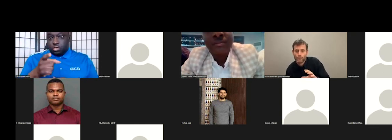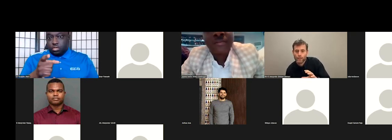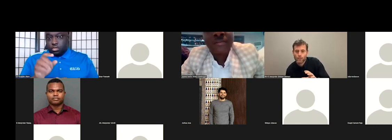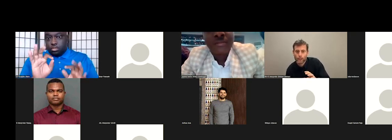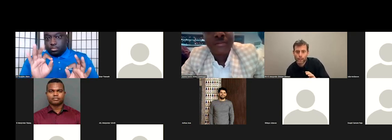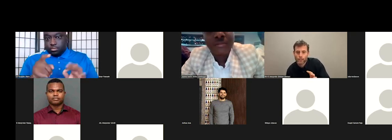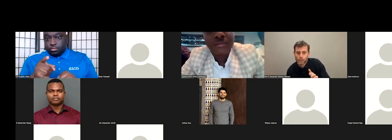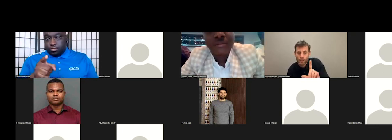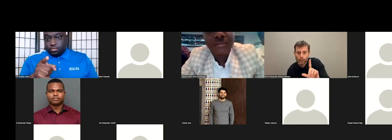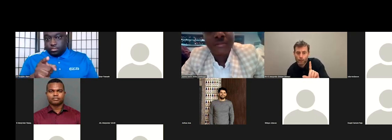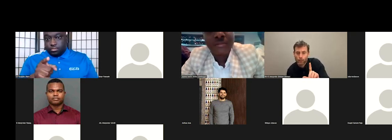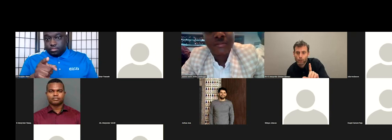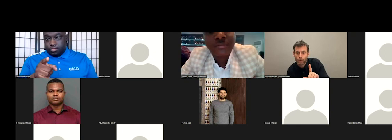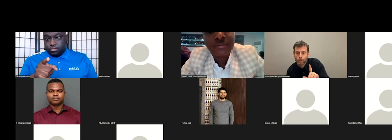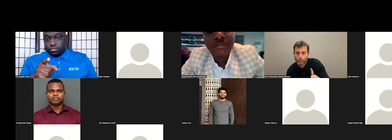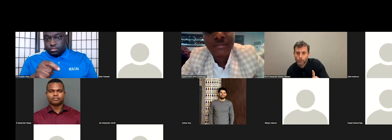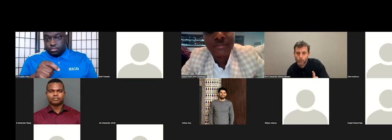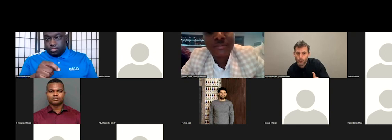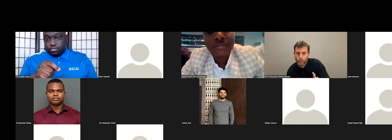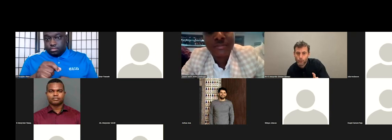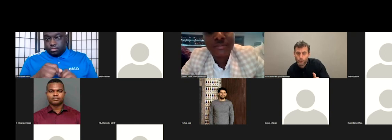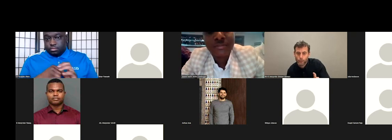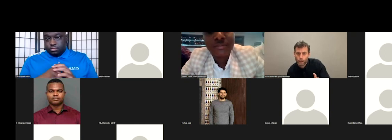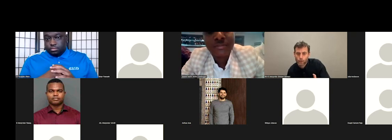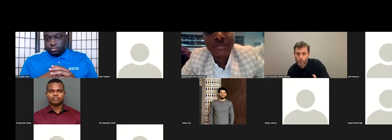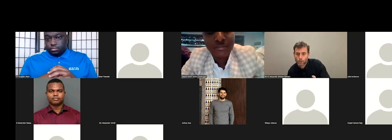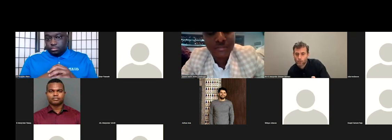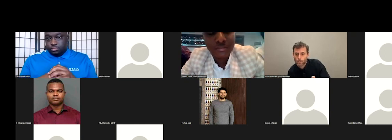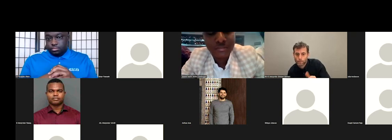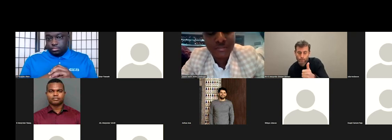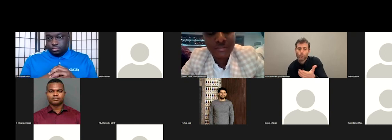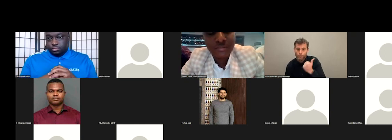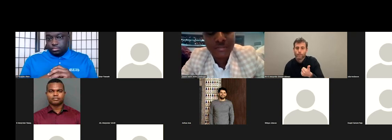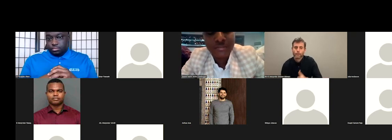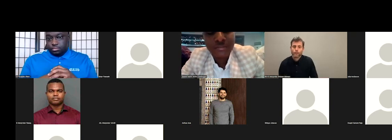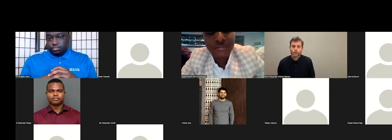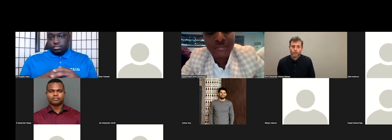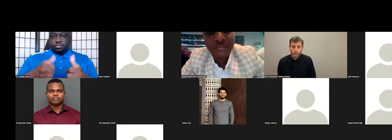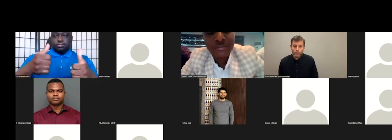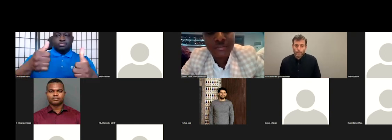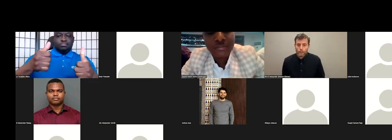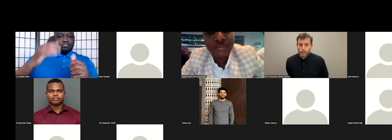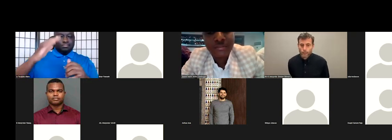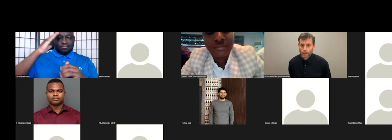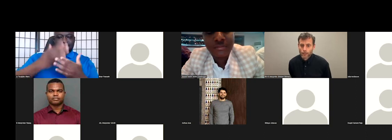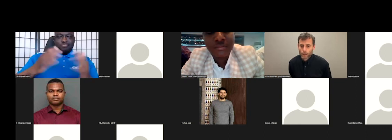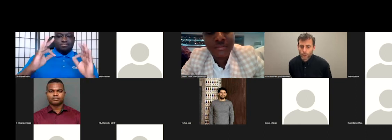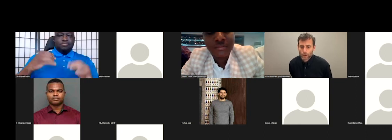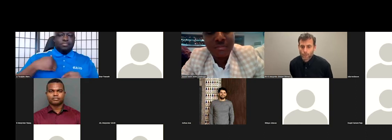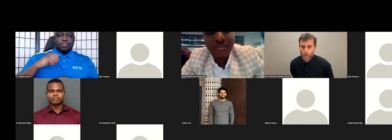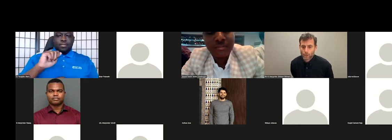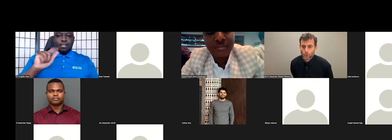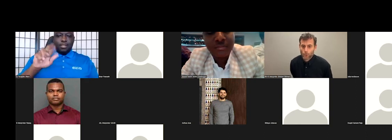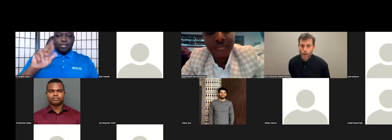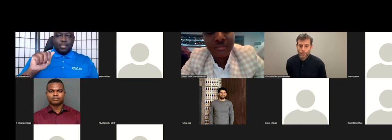Bear with me, sorry, I just need to enlarge. Thank you